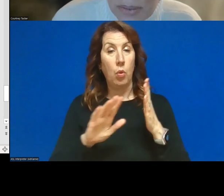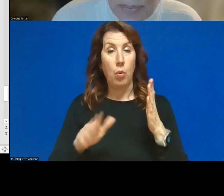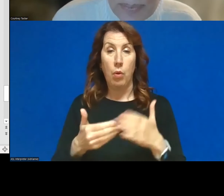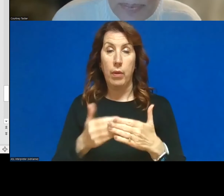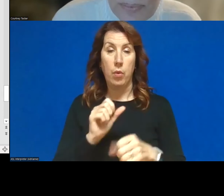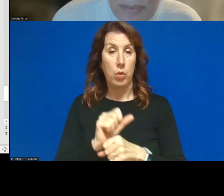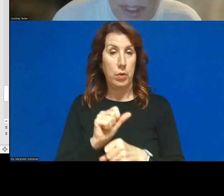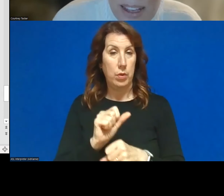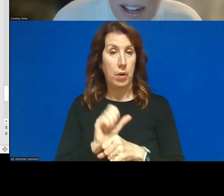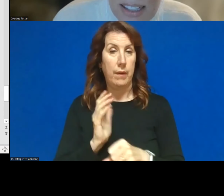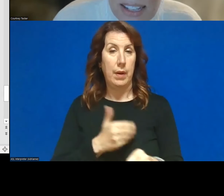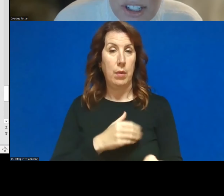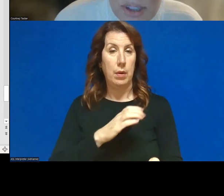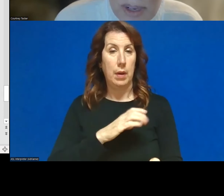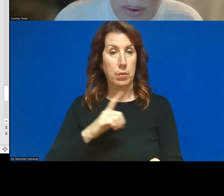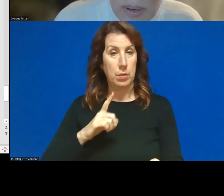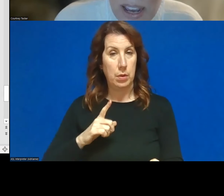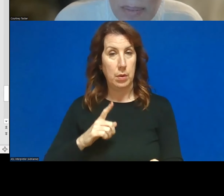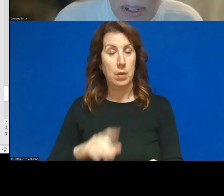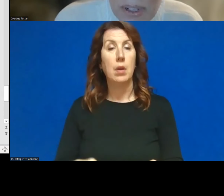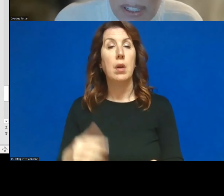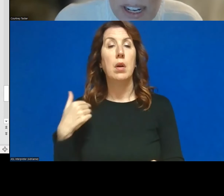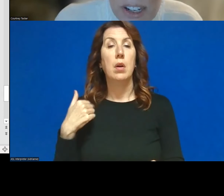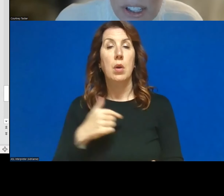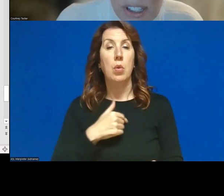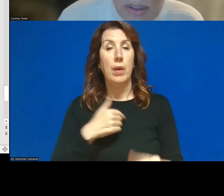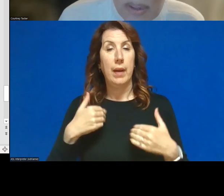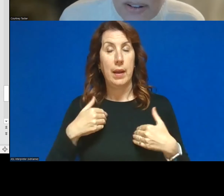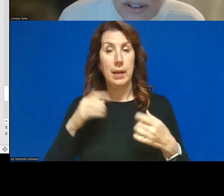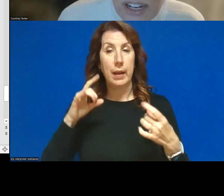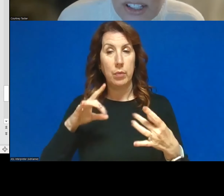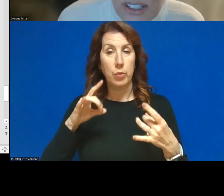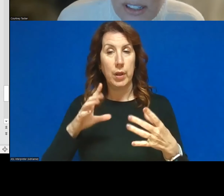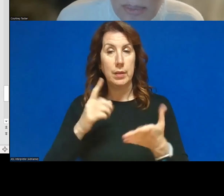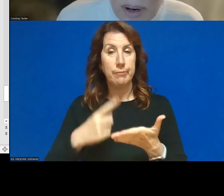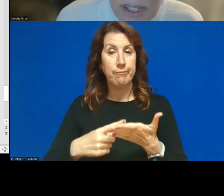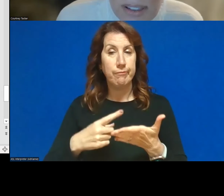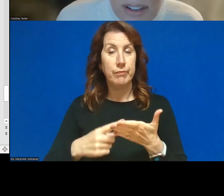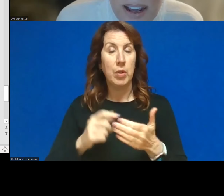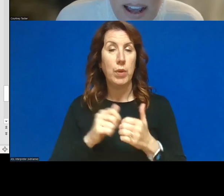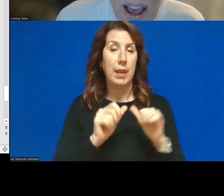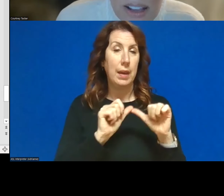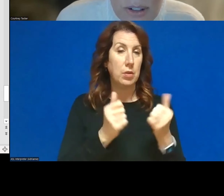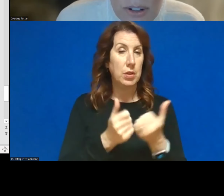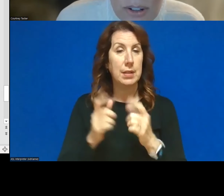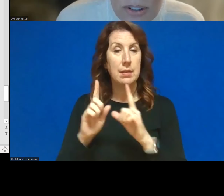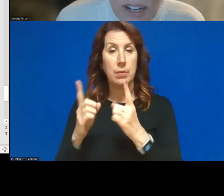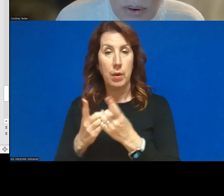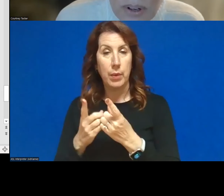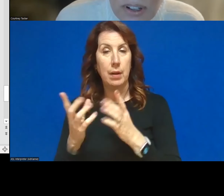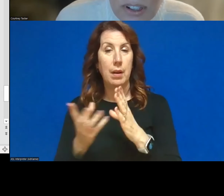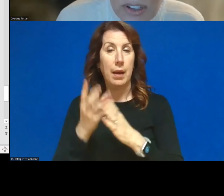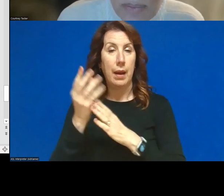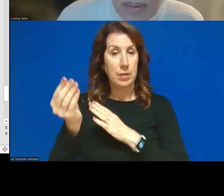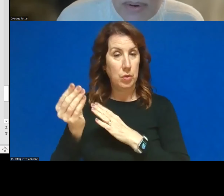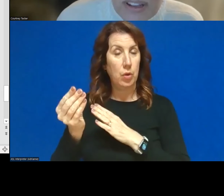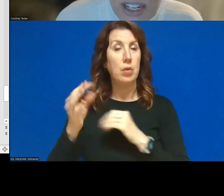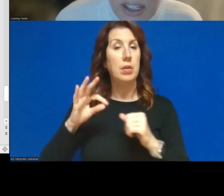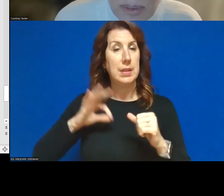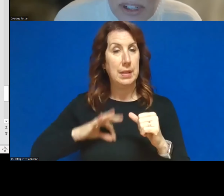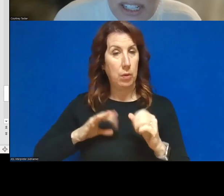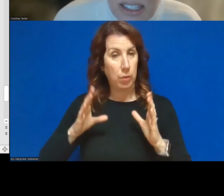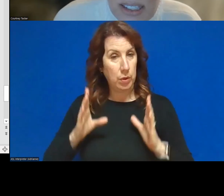council. CalICH has been holding input discussions with council agencies and departments, external stakeholders, people with